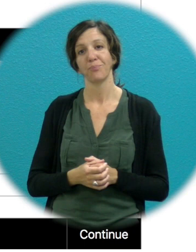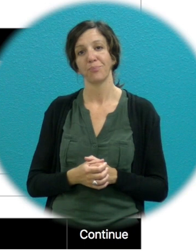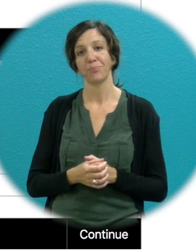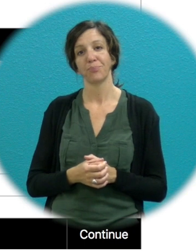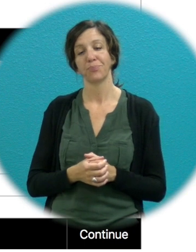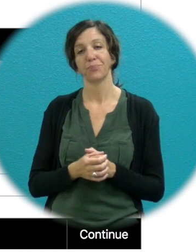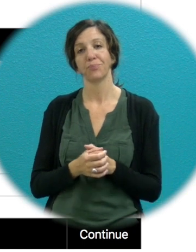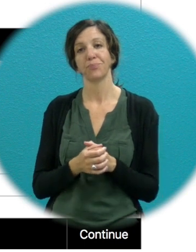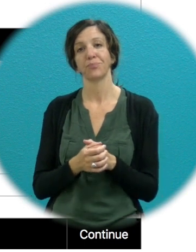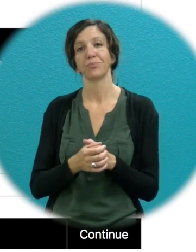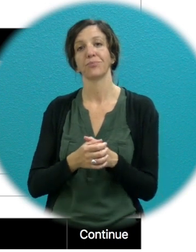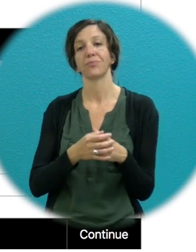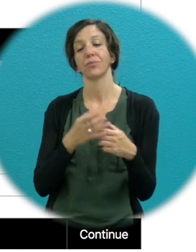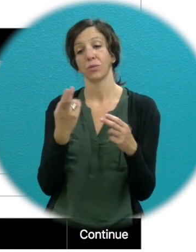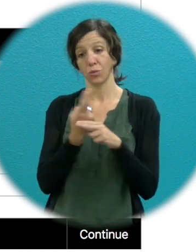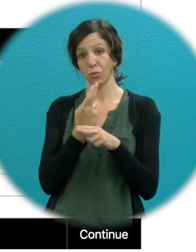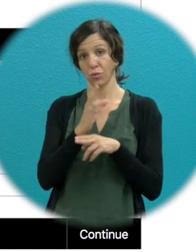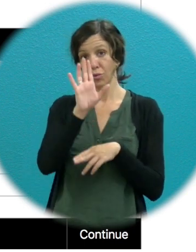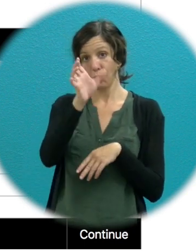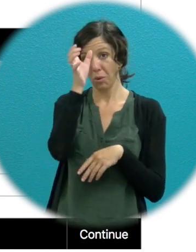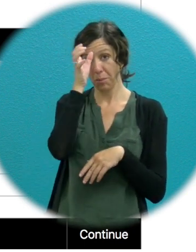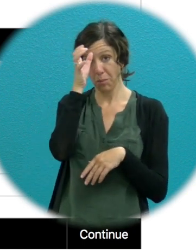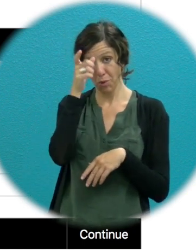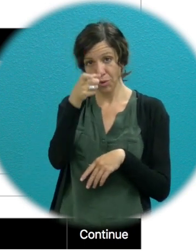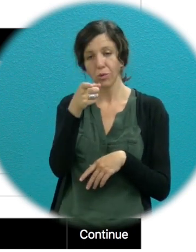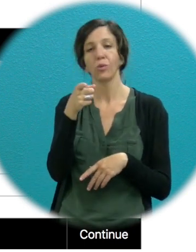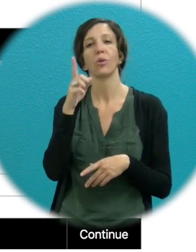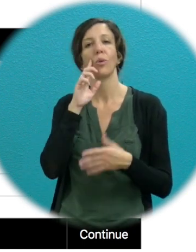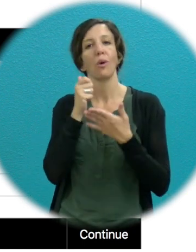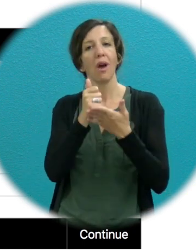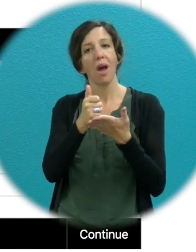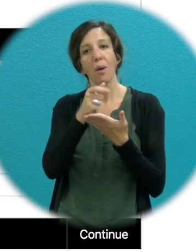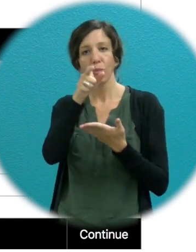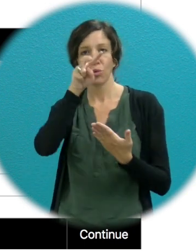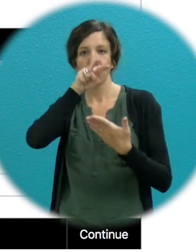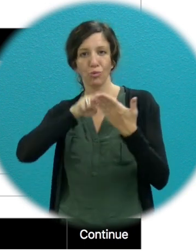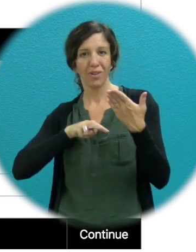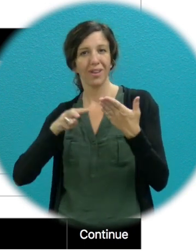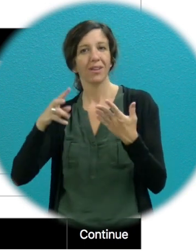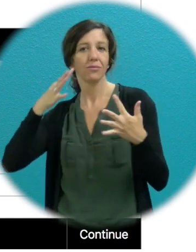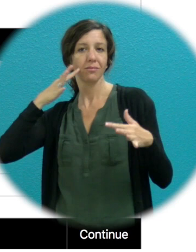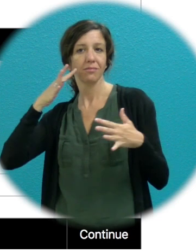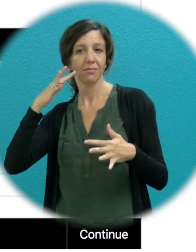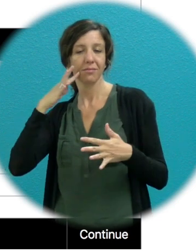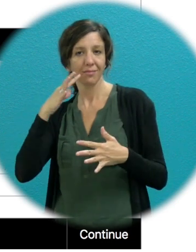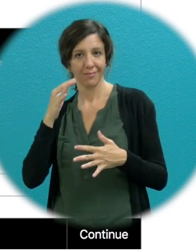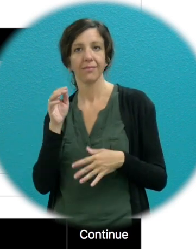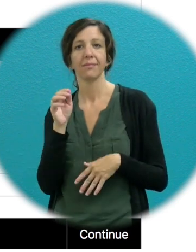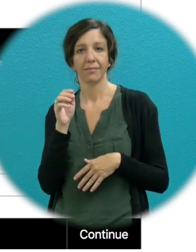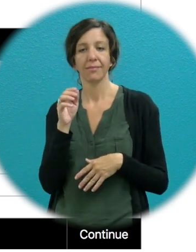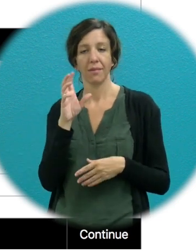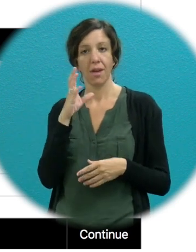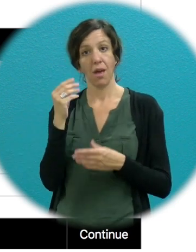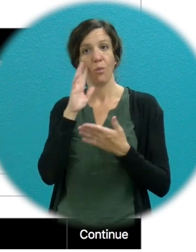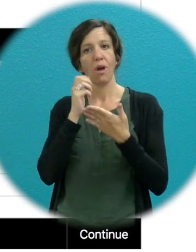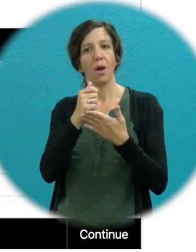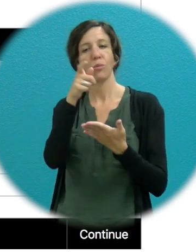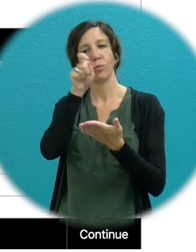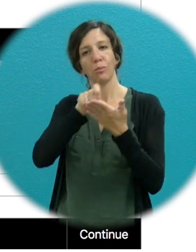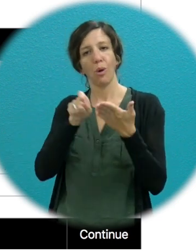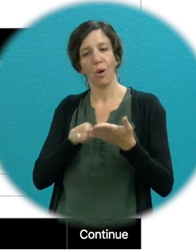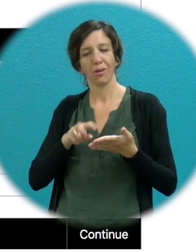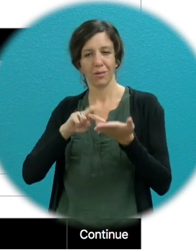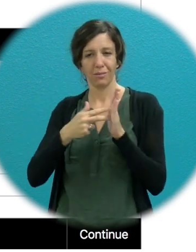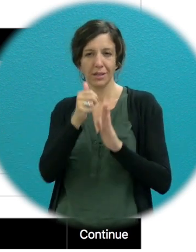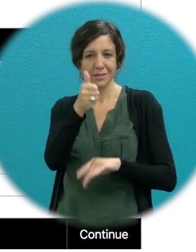And using your system at home, it will also read and help you mark your ballot as well so that you can do it independently. So you